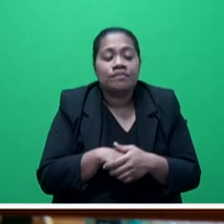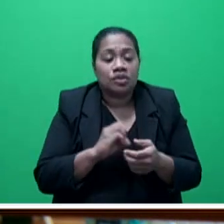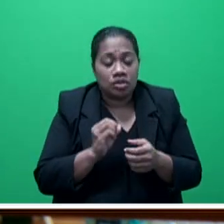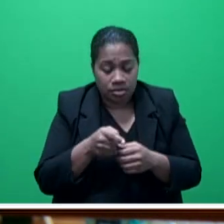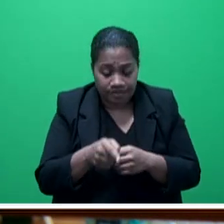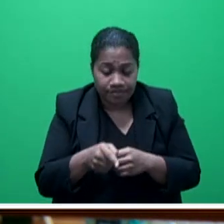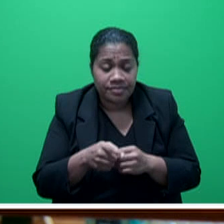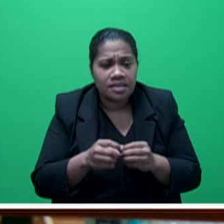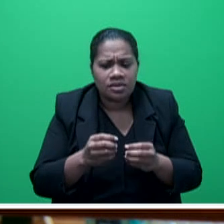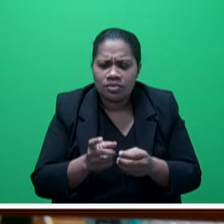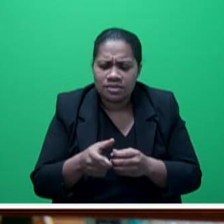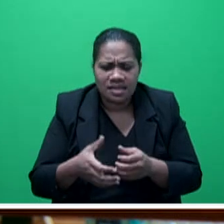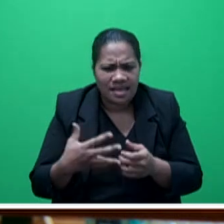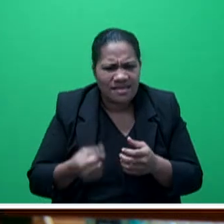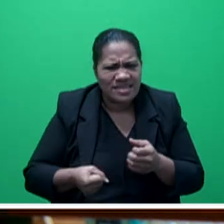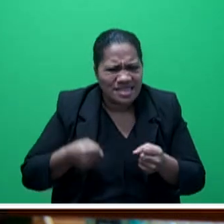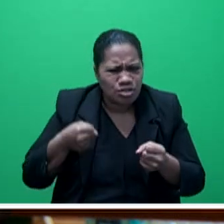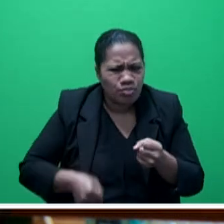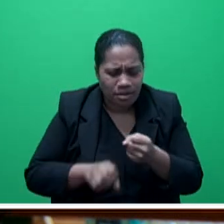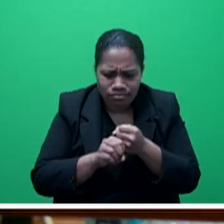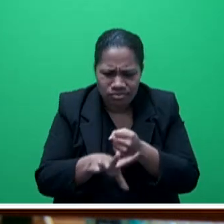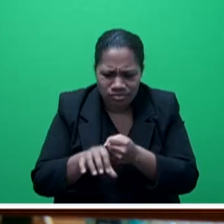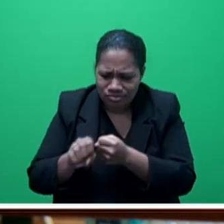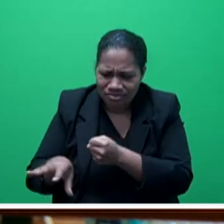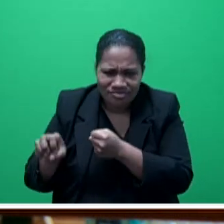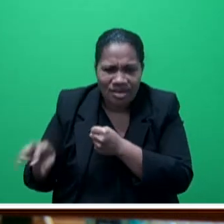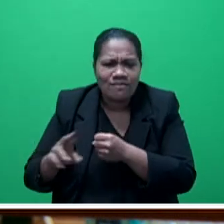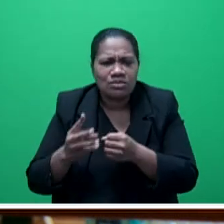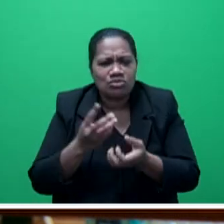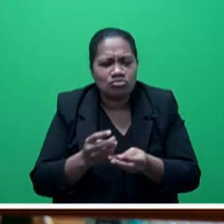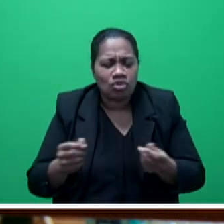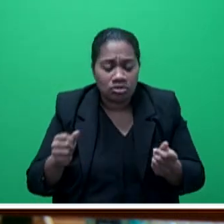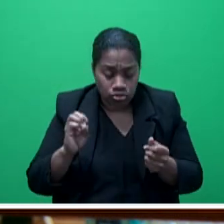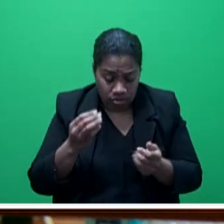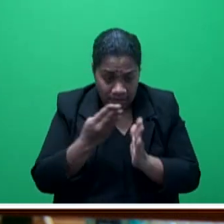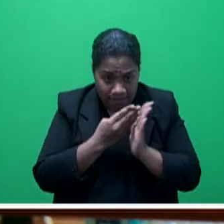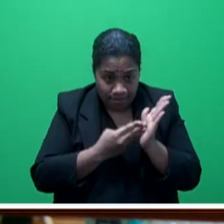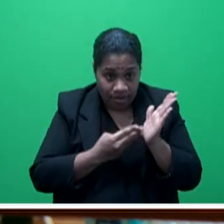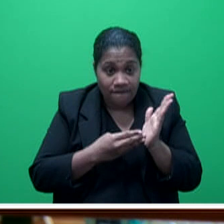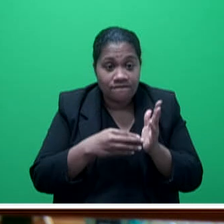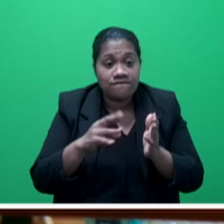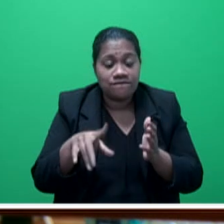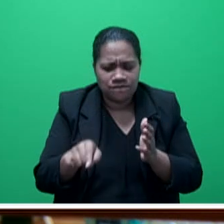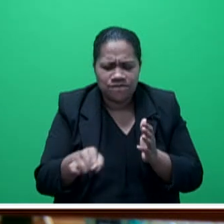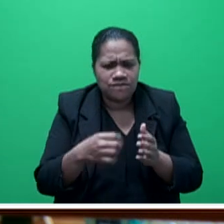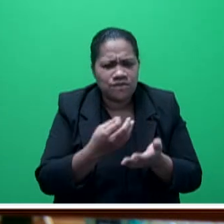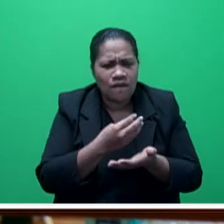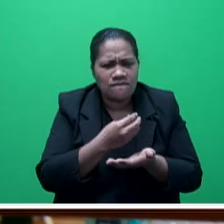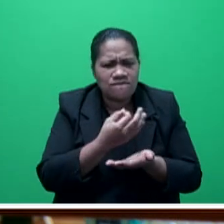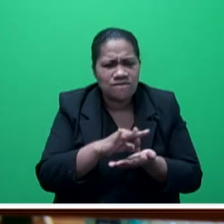crop seedlings and soil. Honorable Speaker, the budget for Organic Fertilizer Initiative was sourced from Green Waste